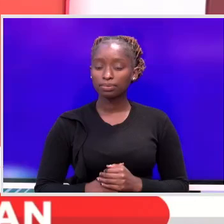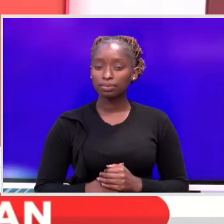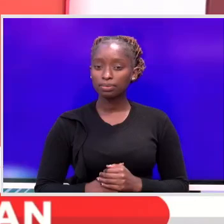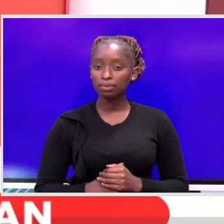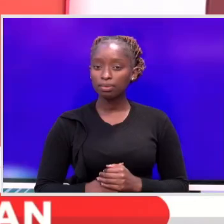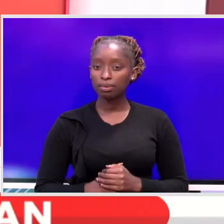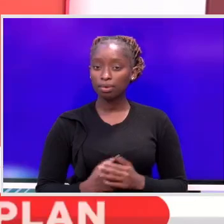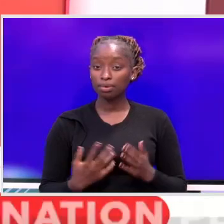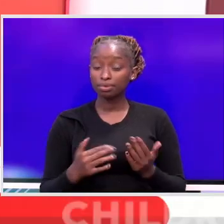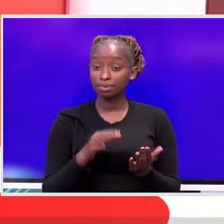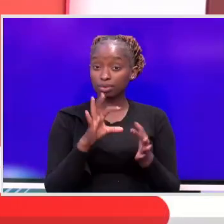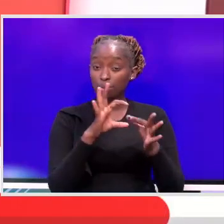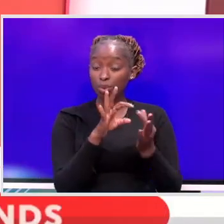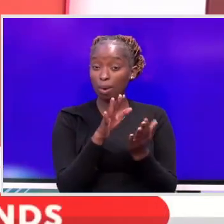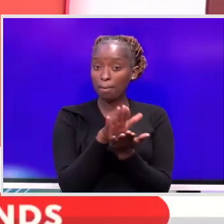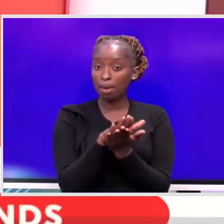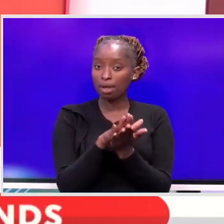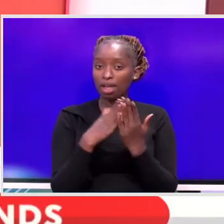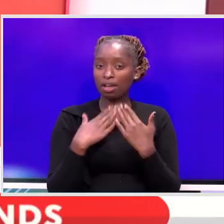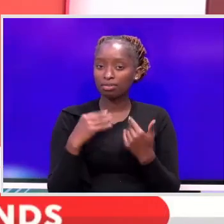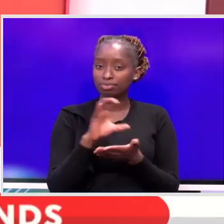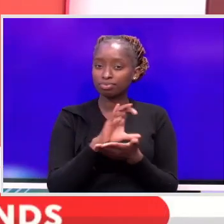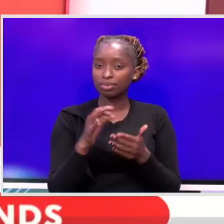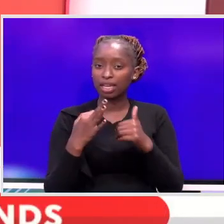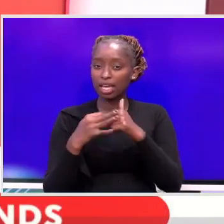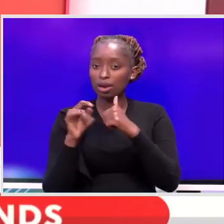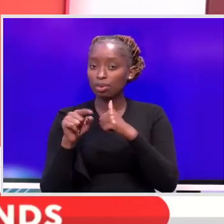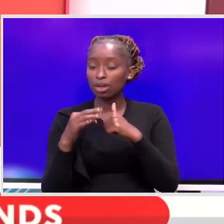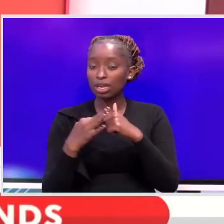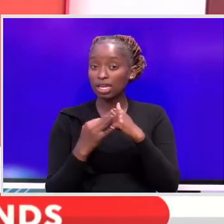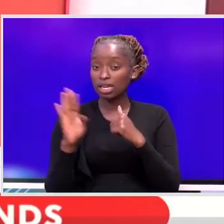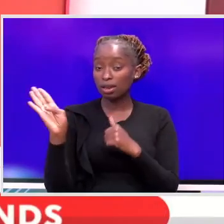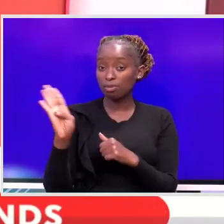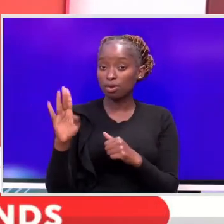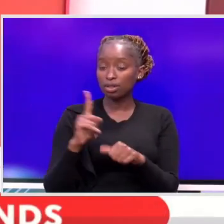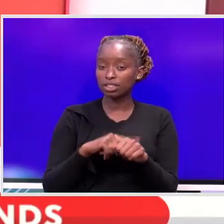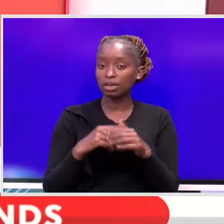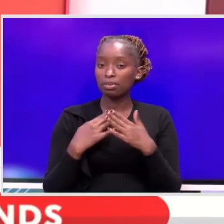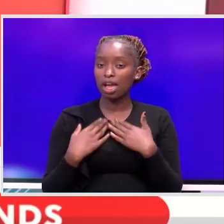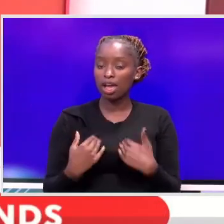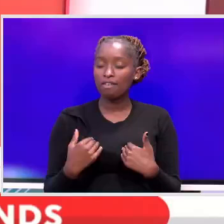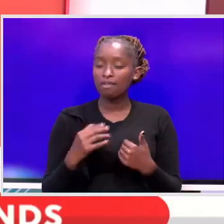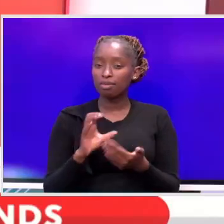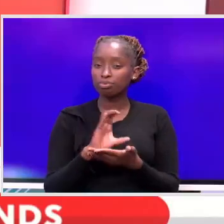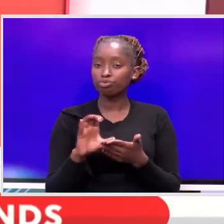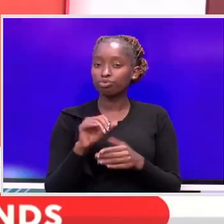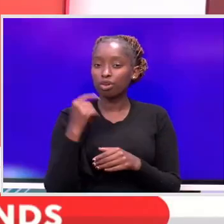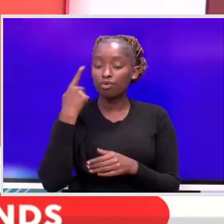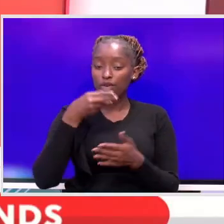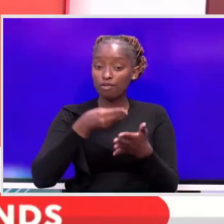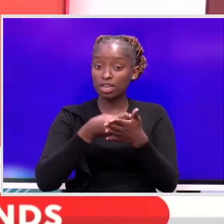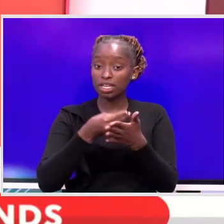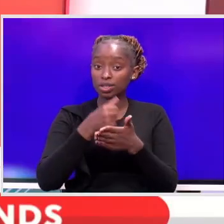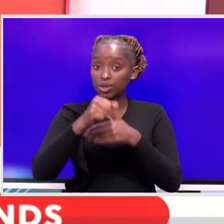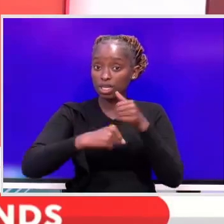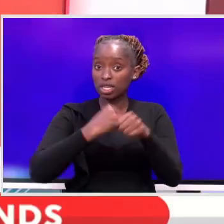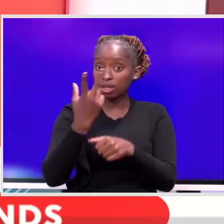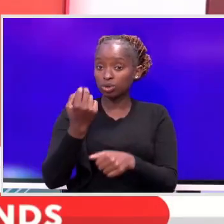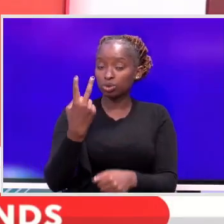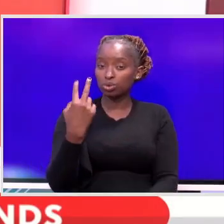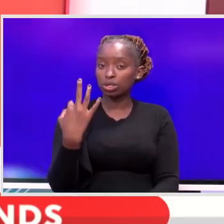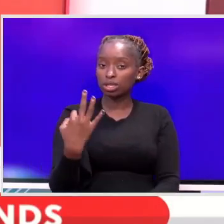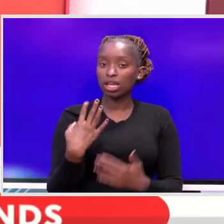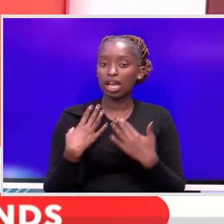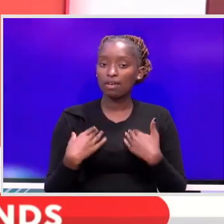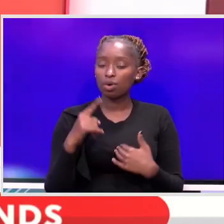The Cooperative Bank has disbursed 8.8 billion shillings as dividends for the financial year 2023 at a rate of